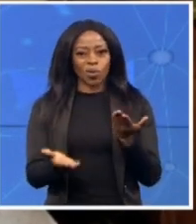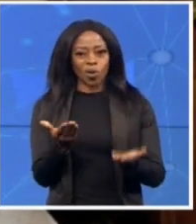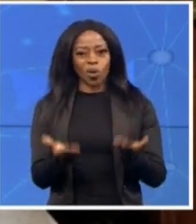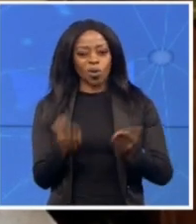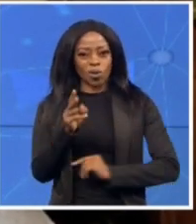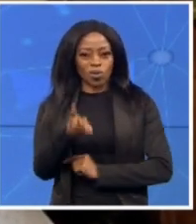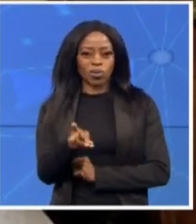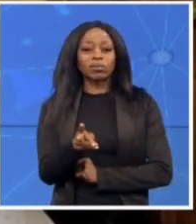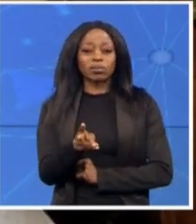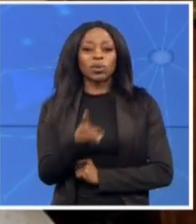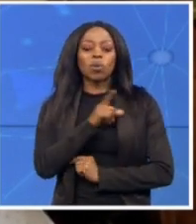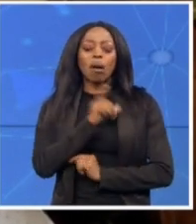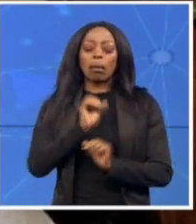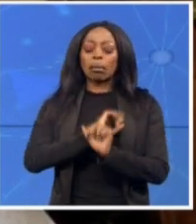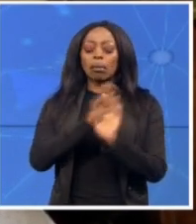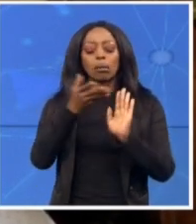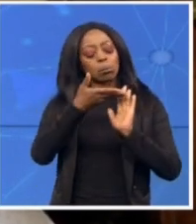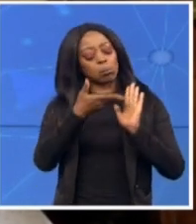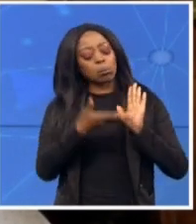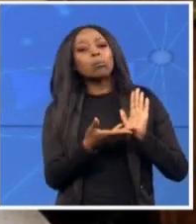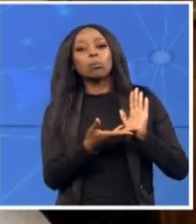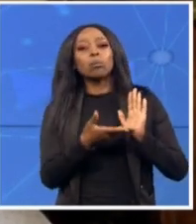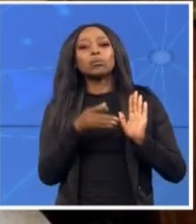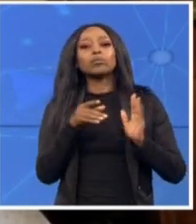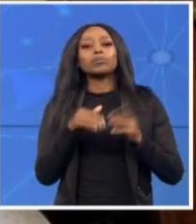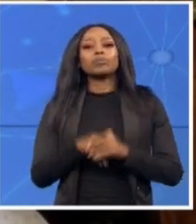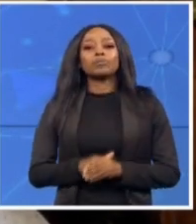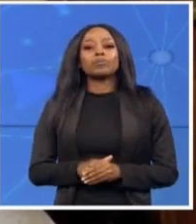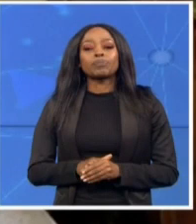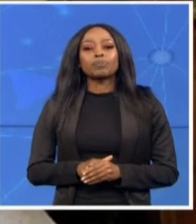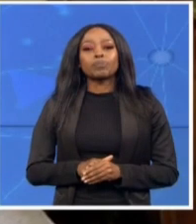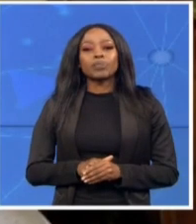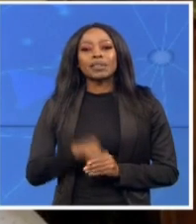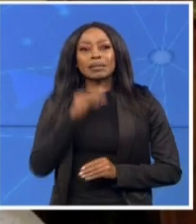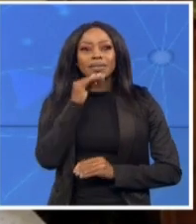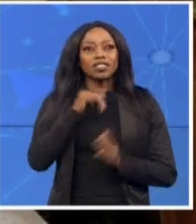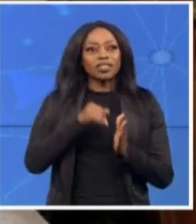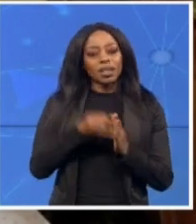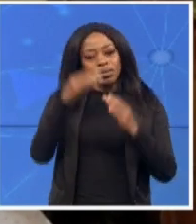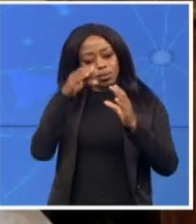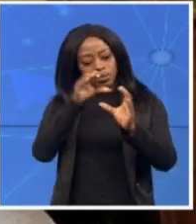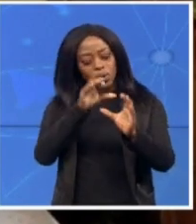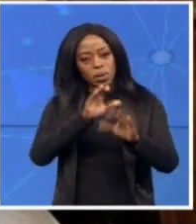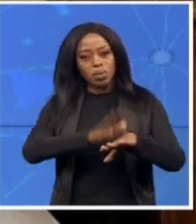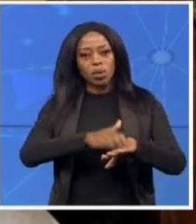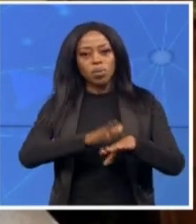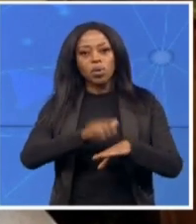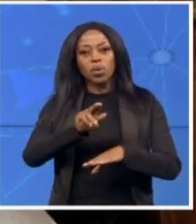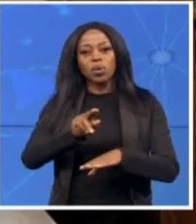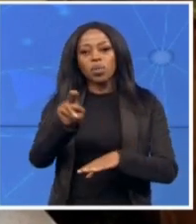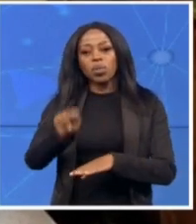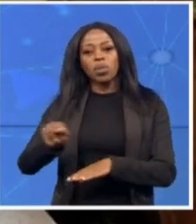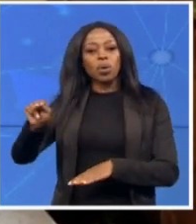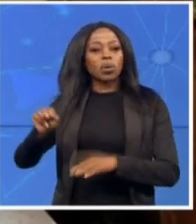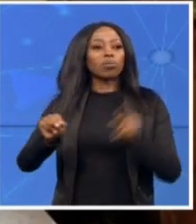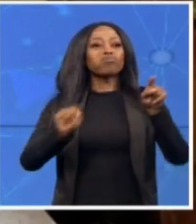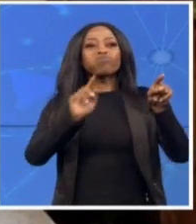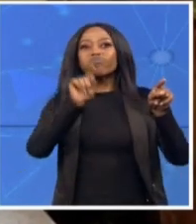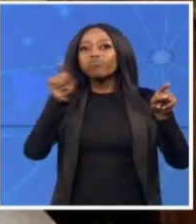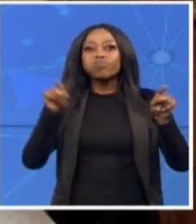how that data is coming out. So it's not just looking at the data in the Northern Hemisphere or in other countries. This is the data